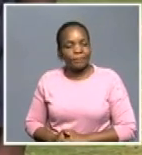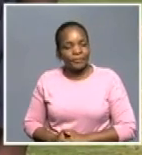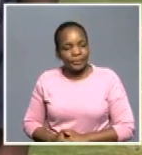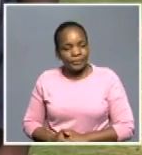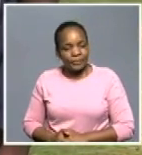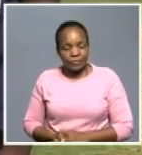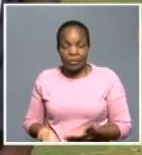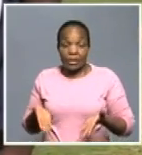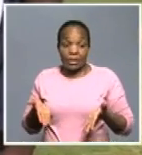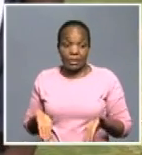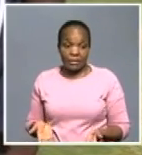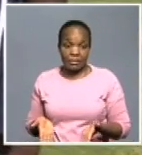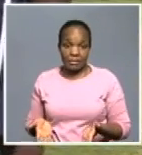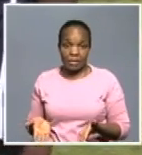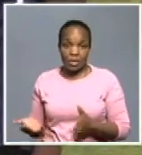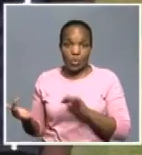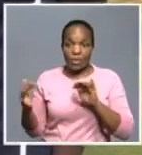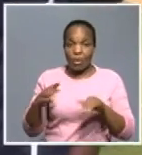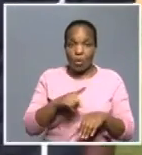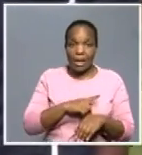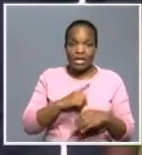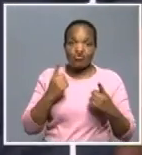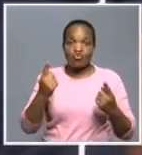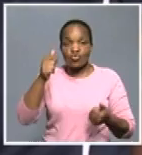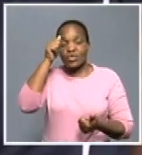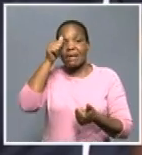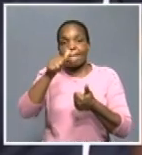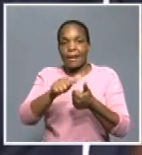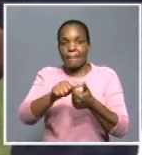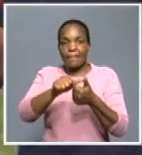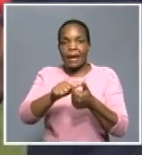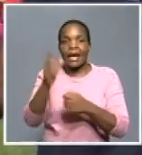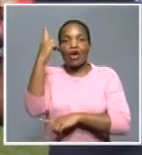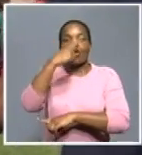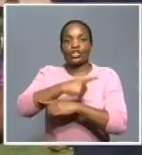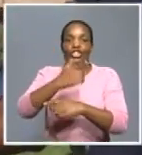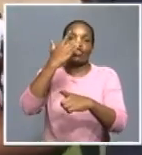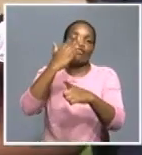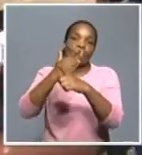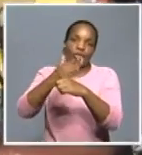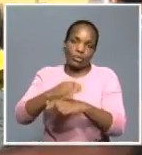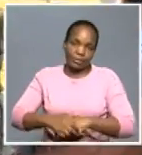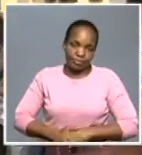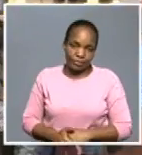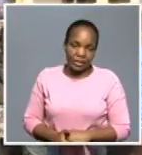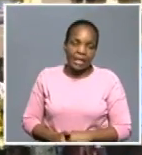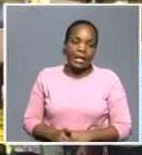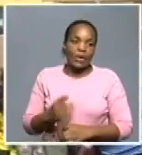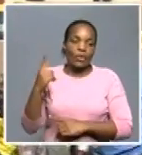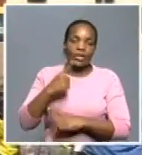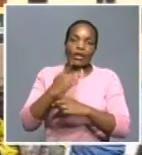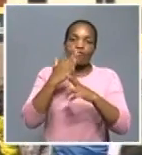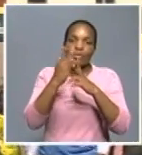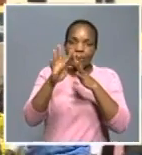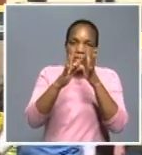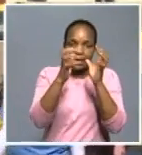Today we are here commemorating the Workers' Day. And the Workers' Day is a day that workers come